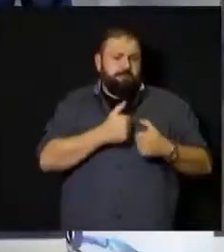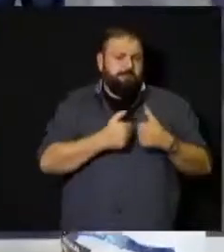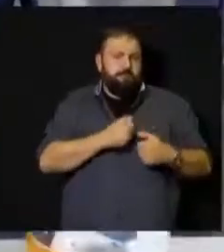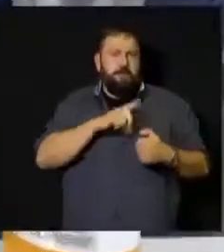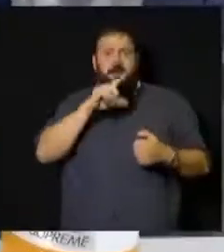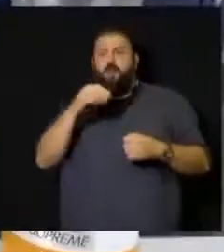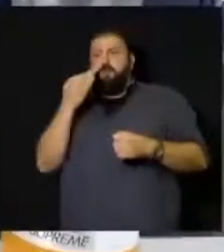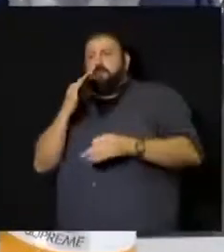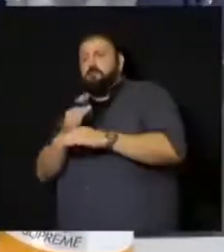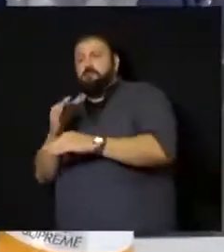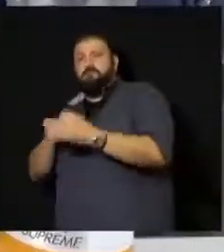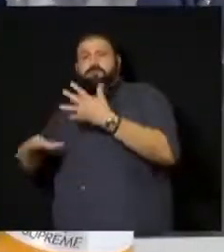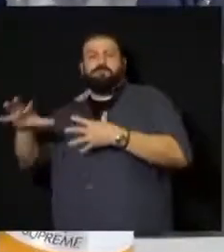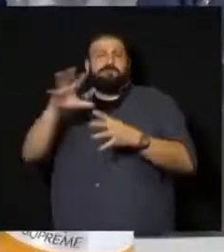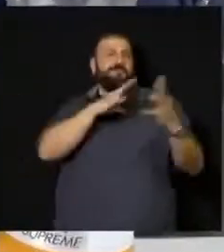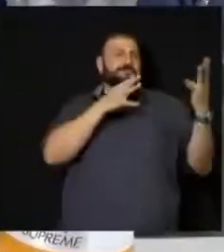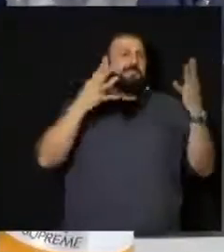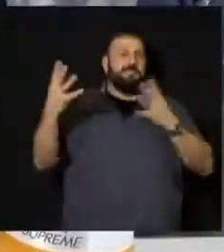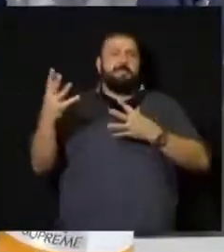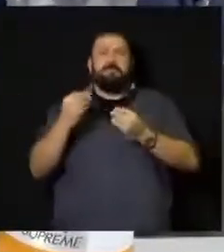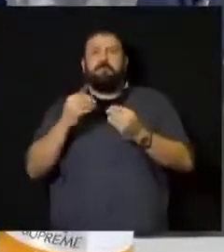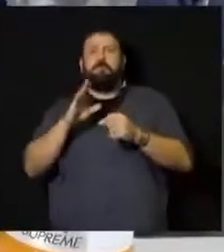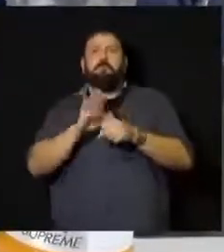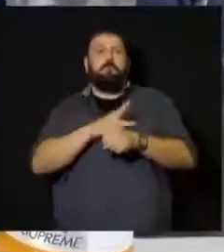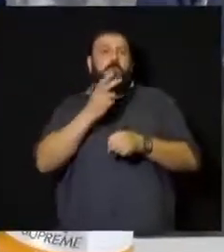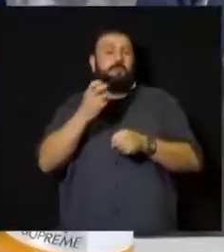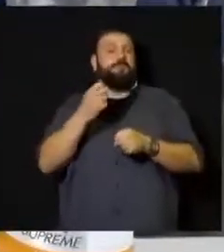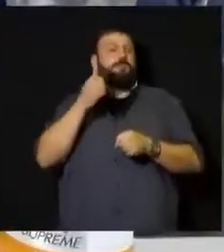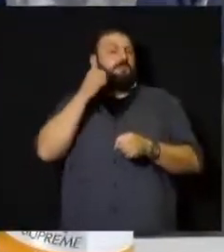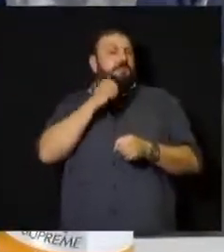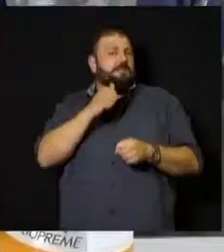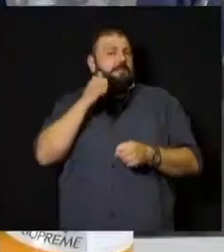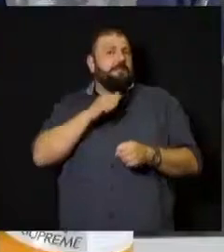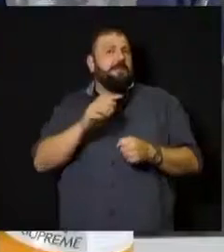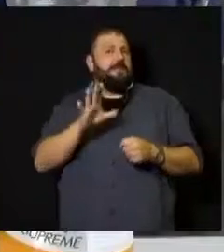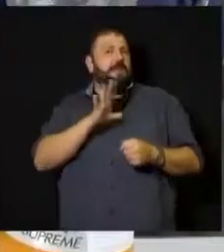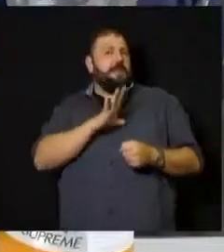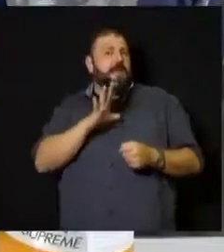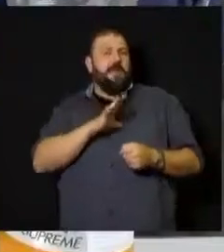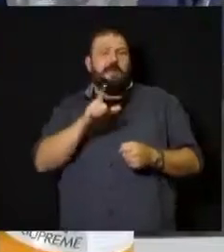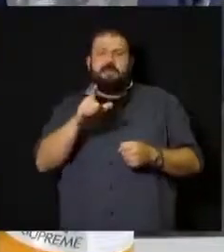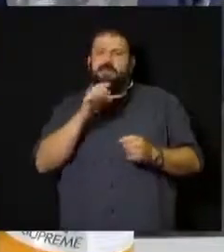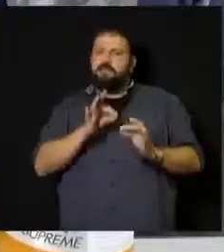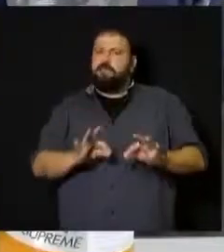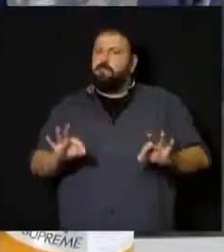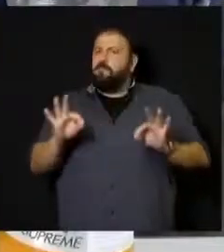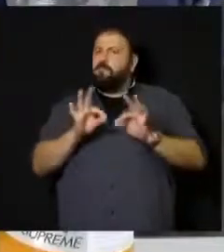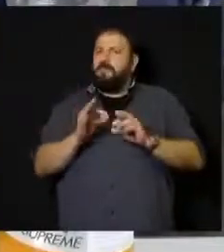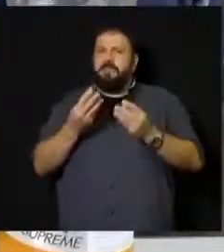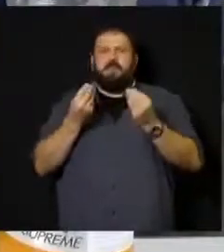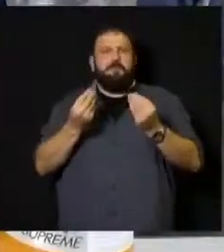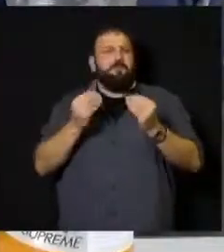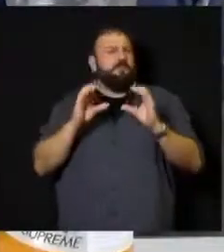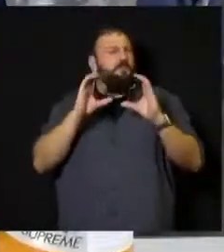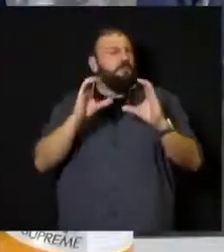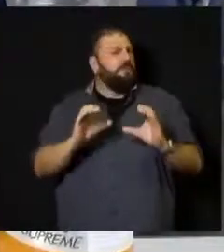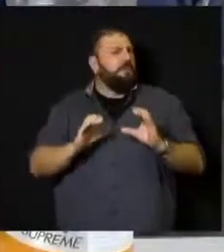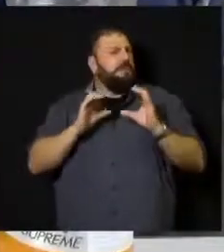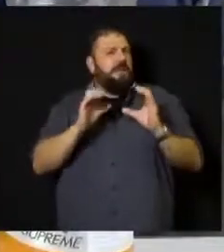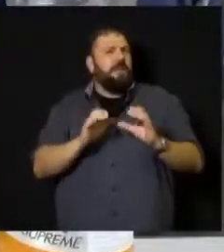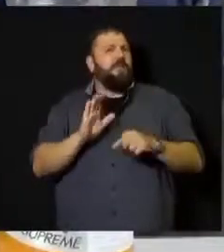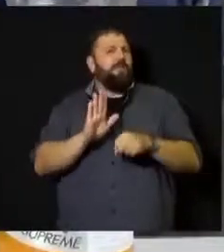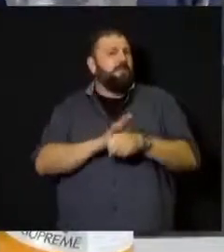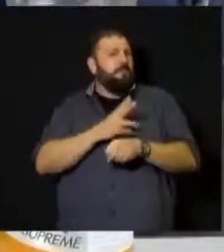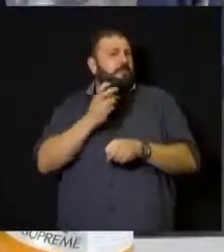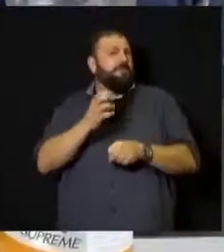doing social networks, but actually I'm not. It means that we have to be very careful, because a very, very